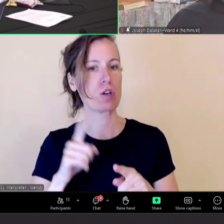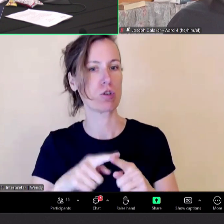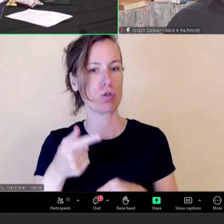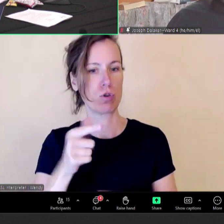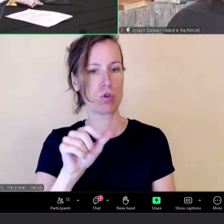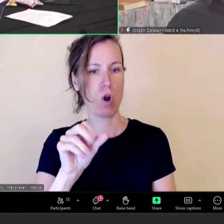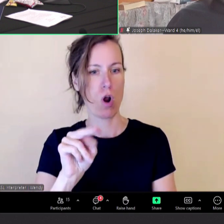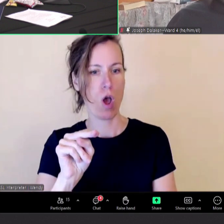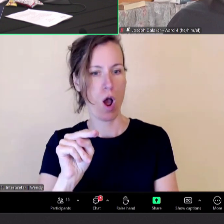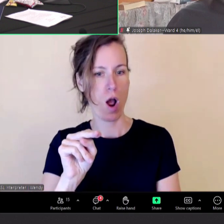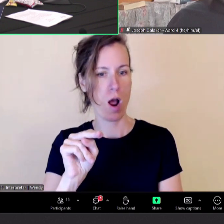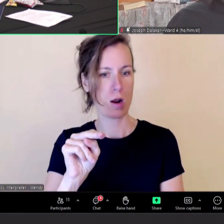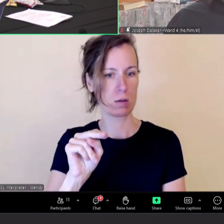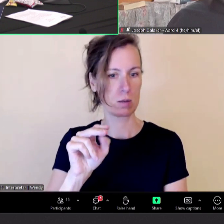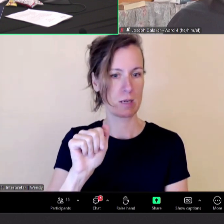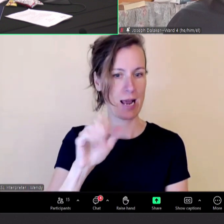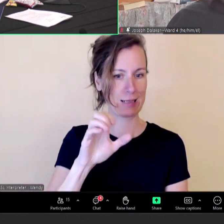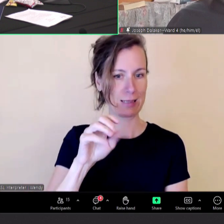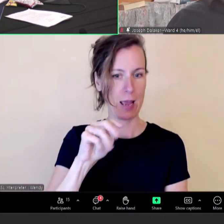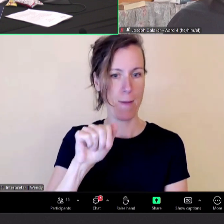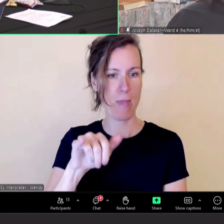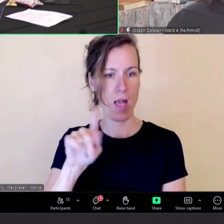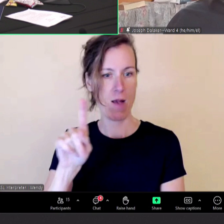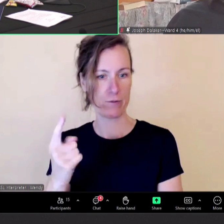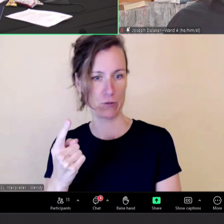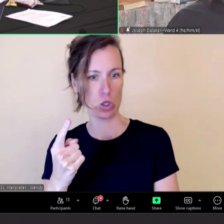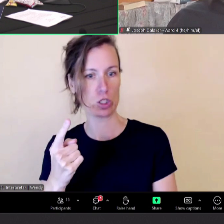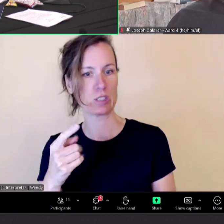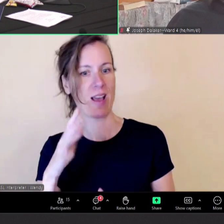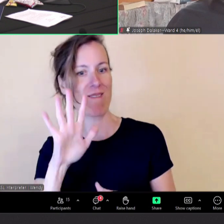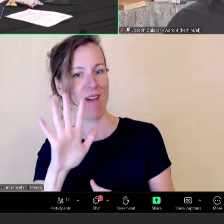They give it about 5-10 days before it's fully operating.